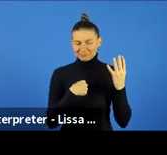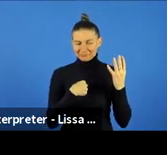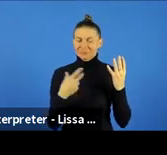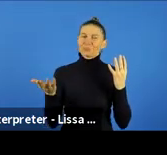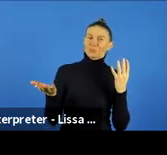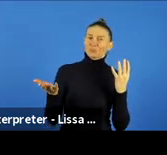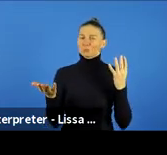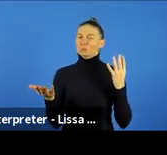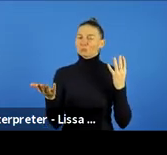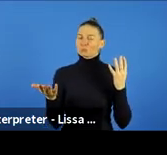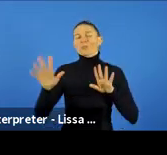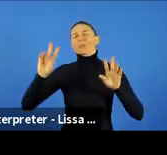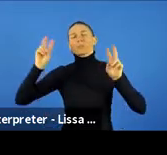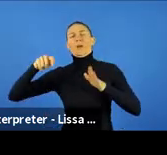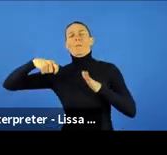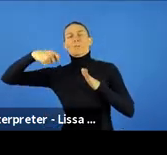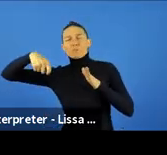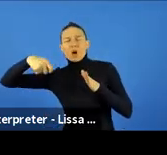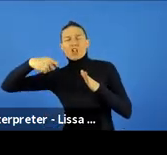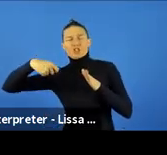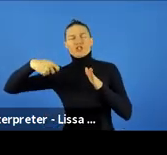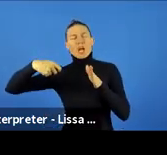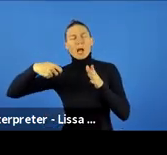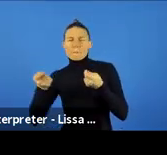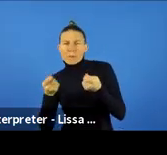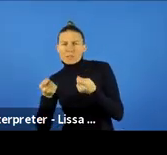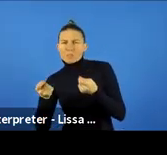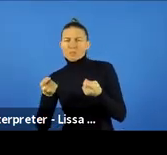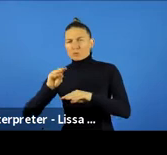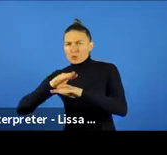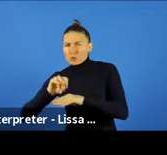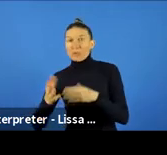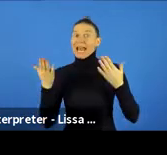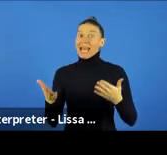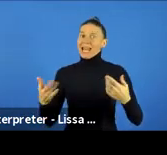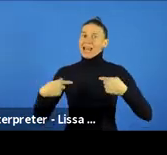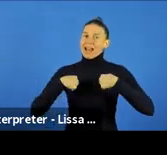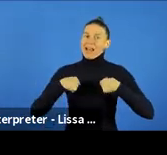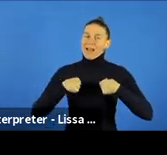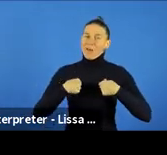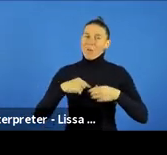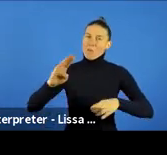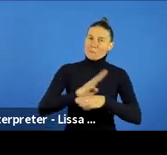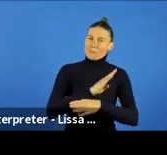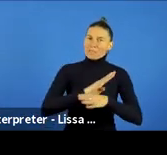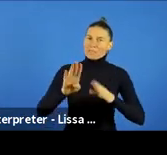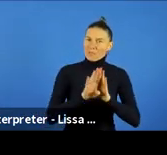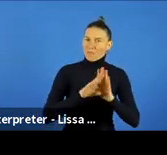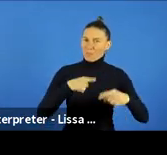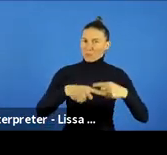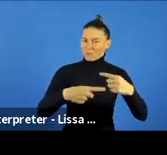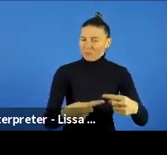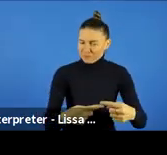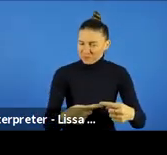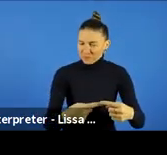coming from a project management and consulting background and now responsible for the business development. And we were already excited to